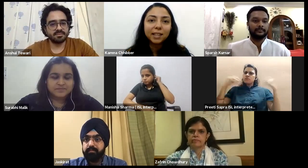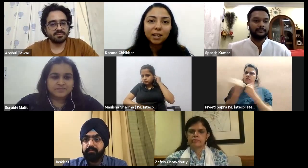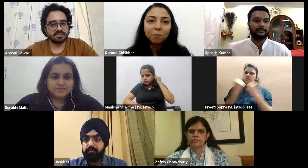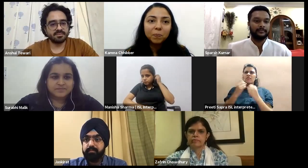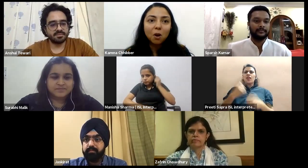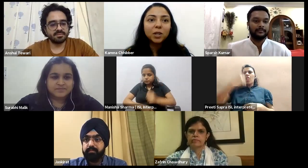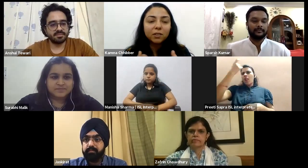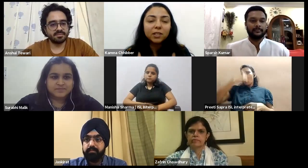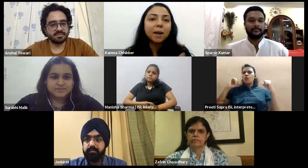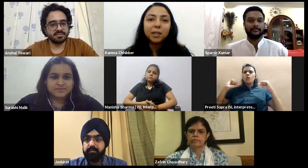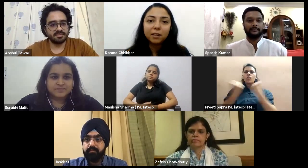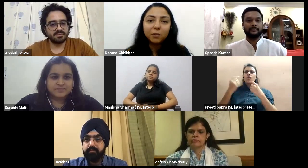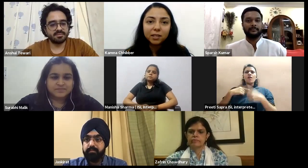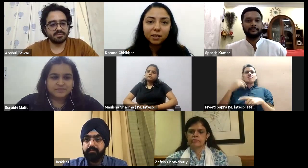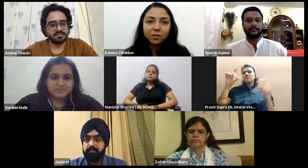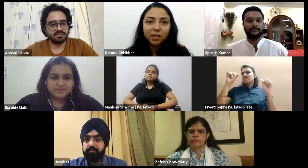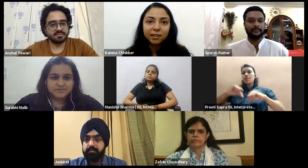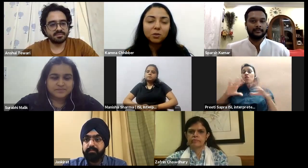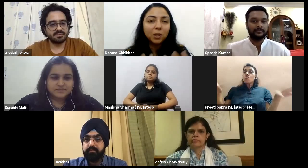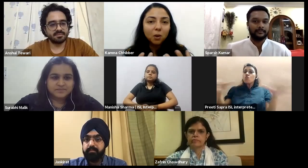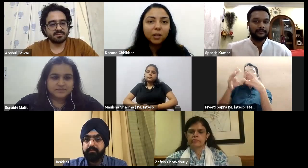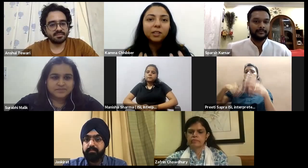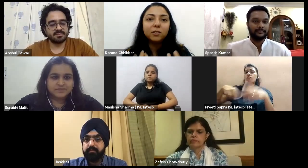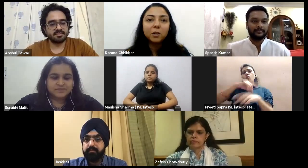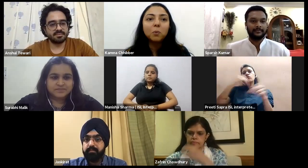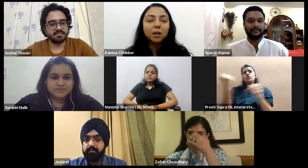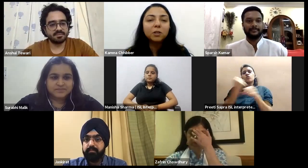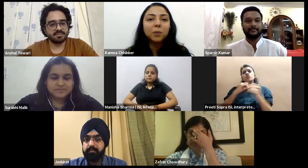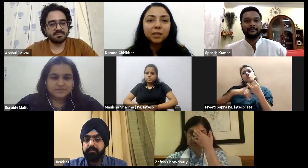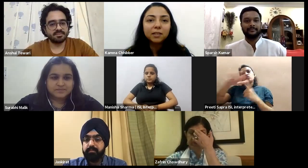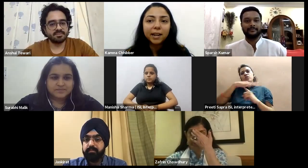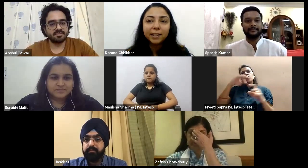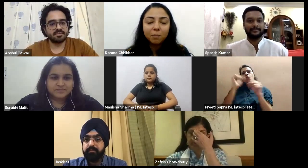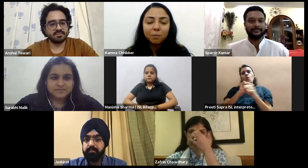the landscape of whatever is happening around us in our society. So we all need to kind of work